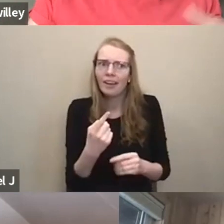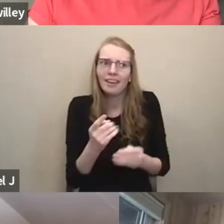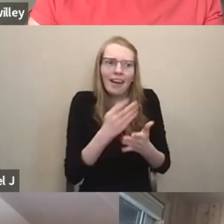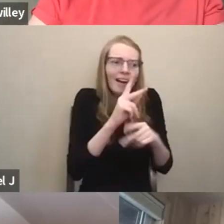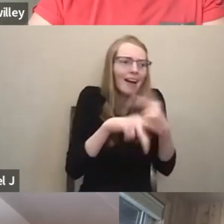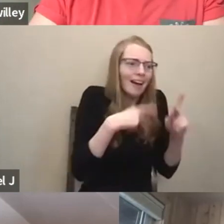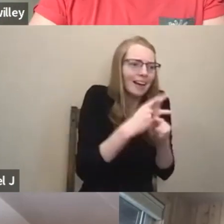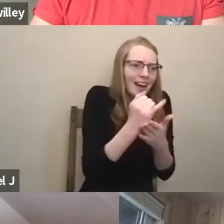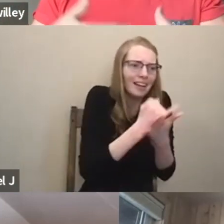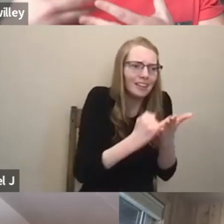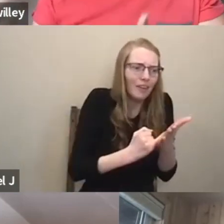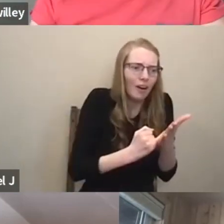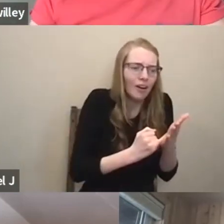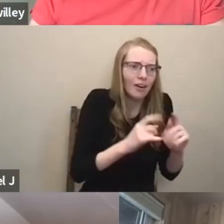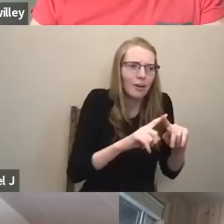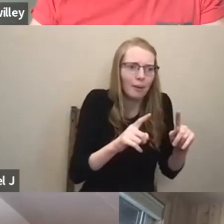like film or